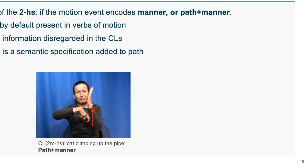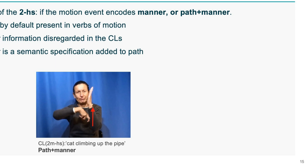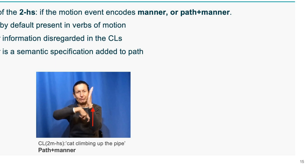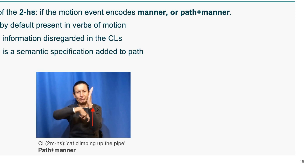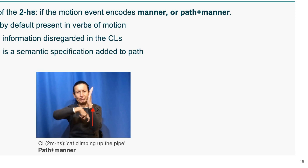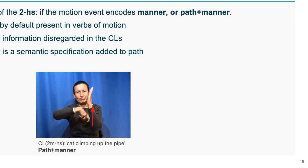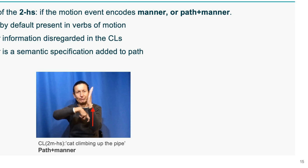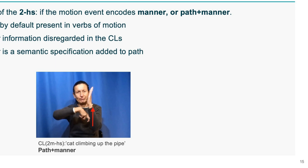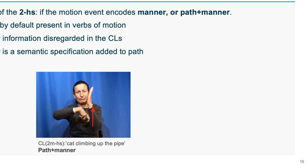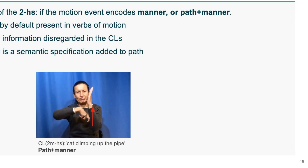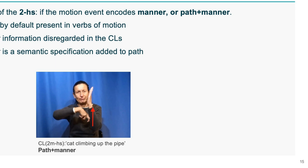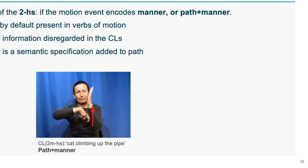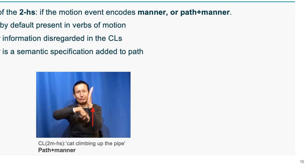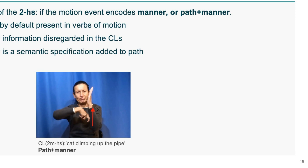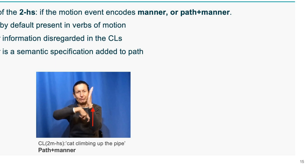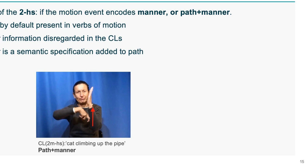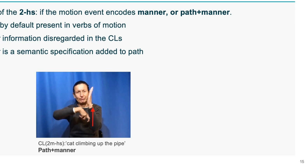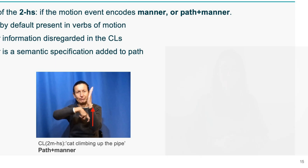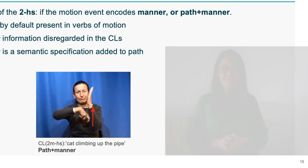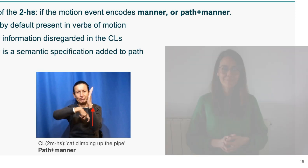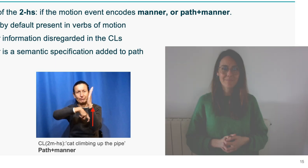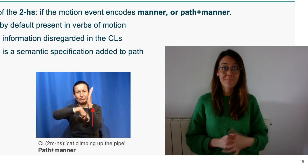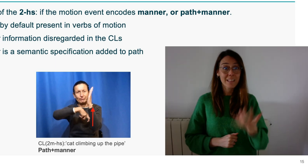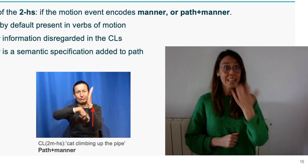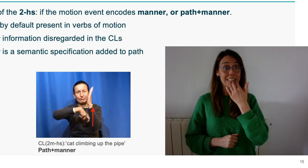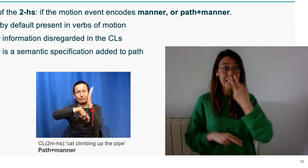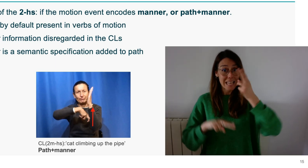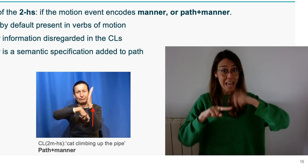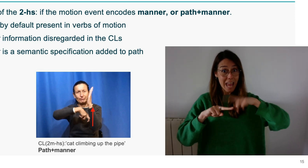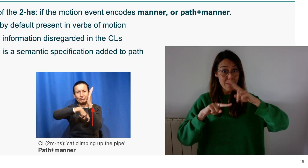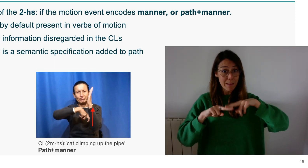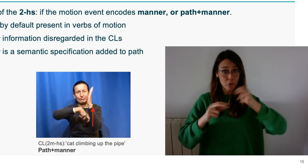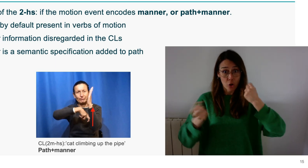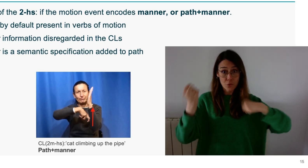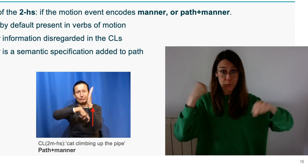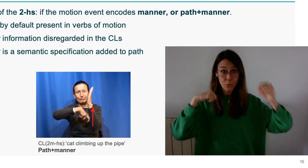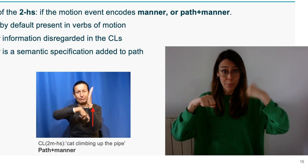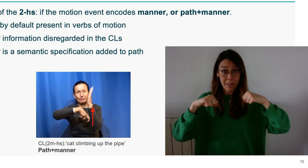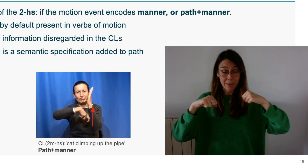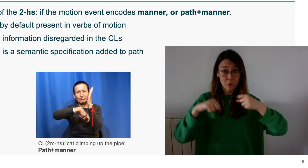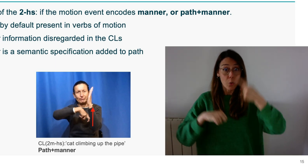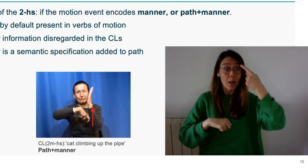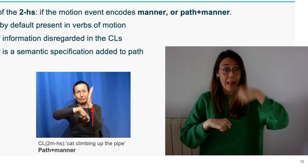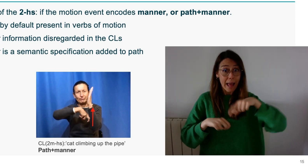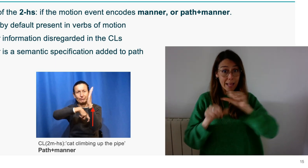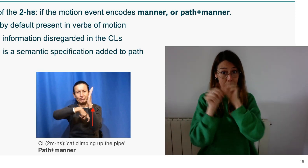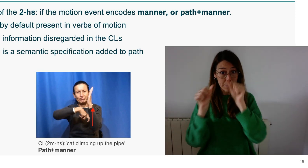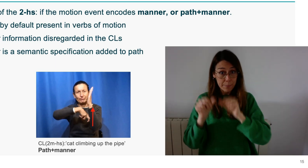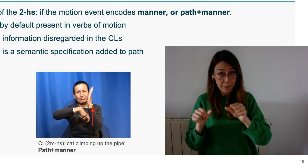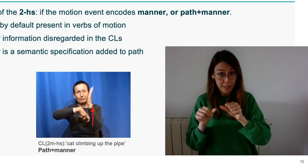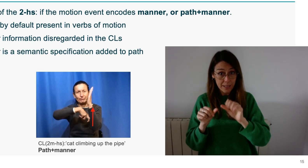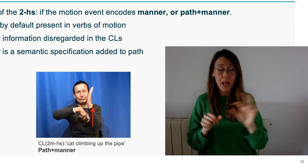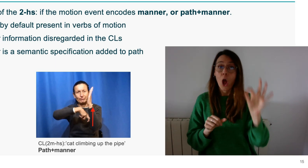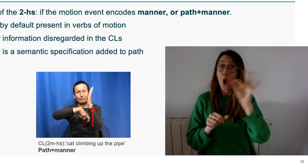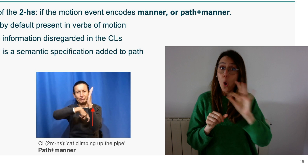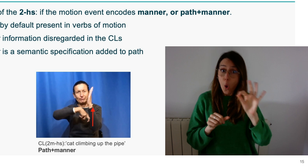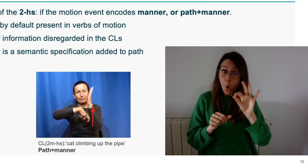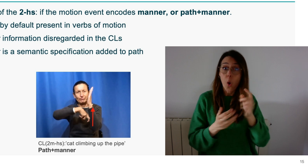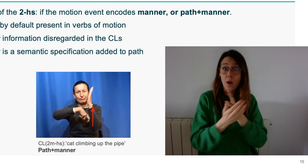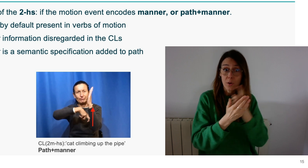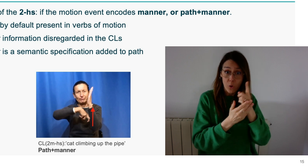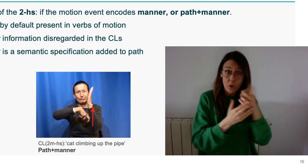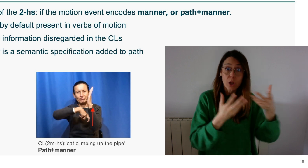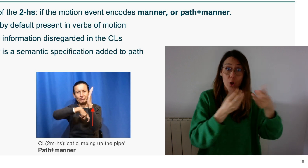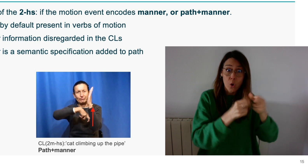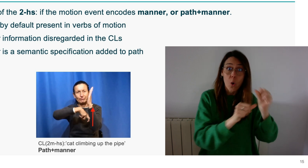So from our results on the expression of manner, we can see that if a motion